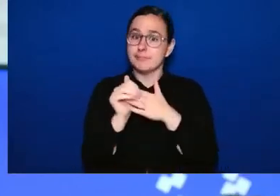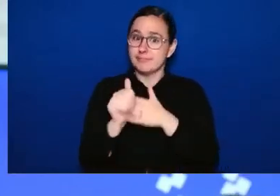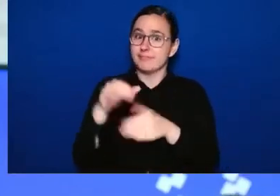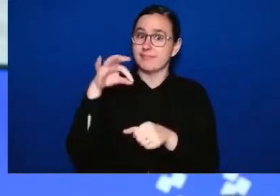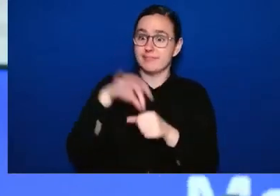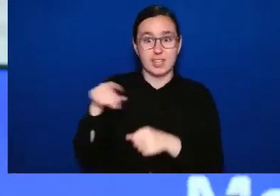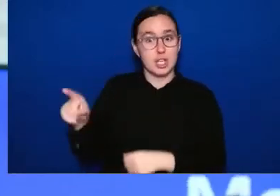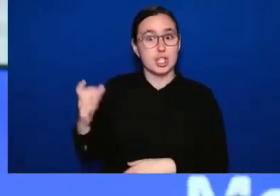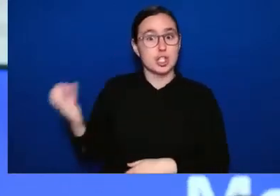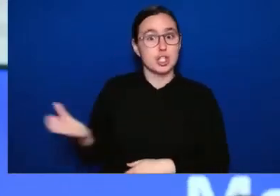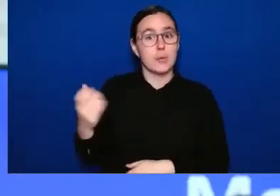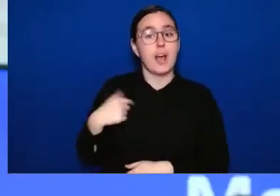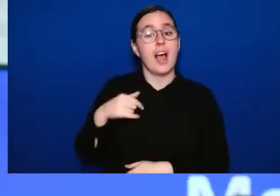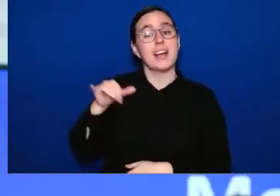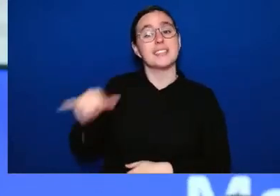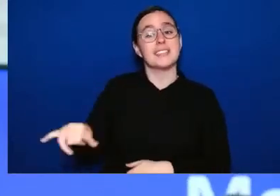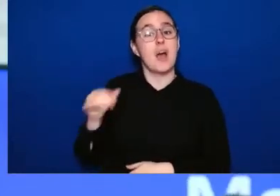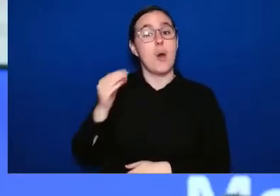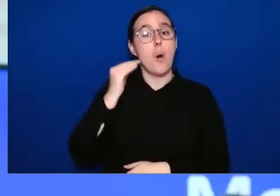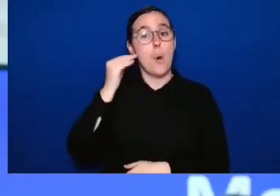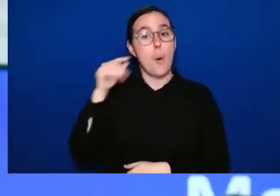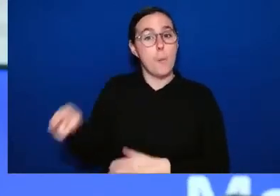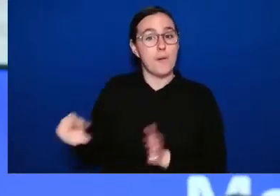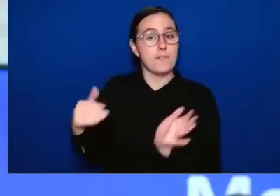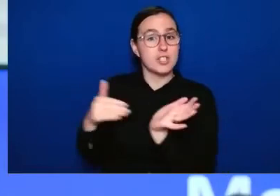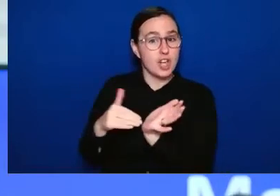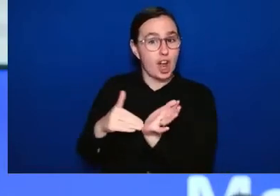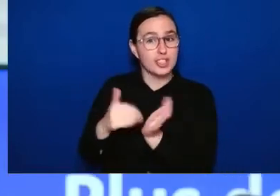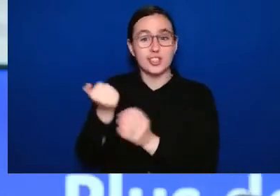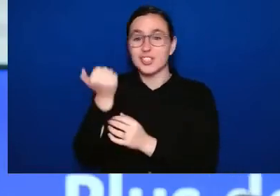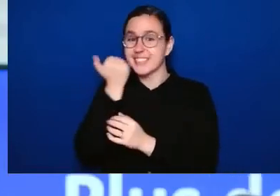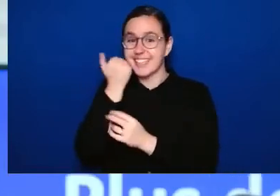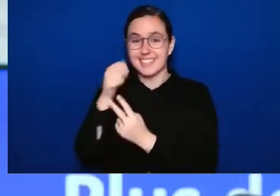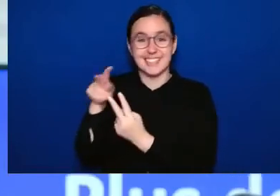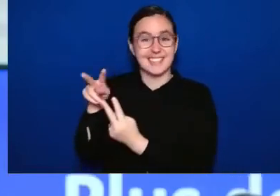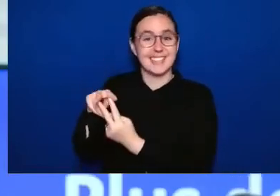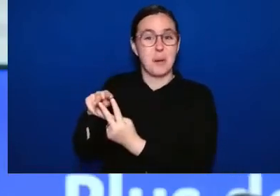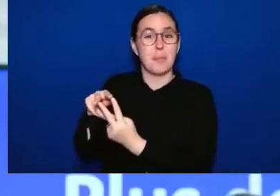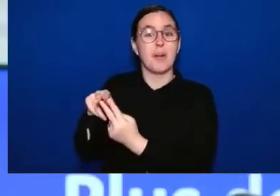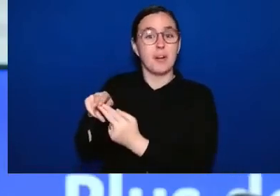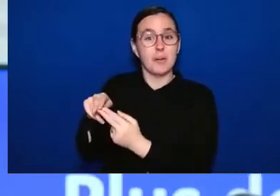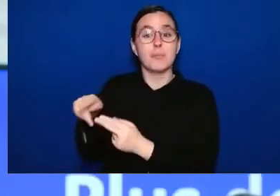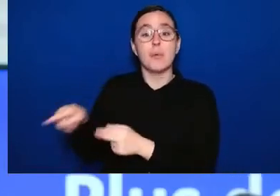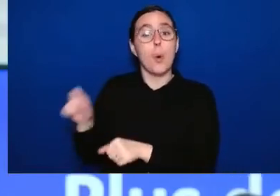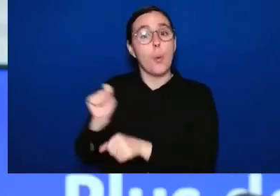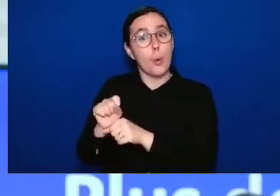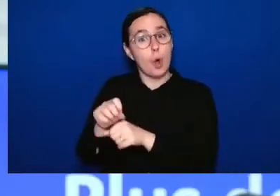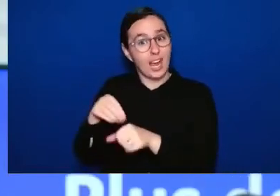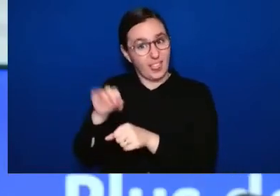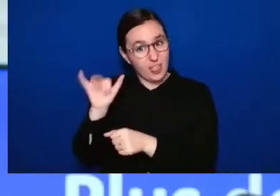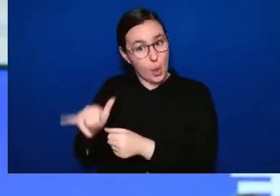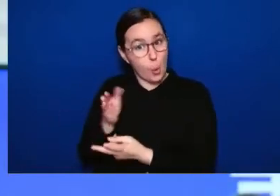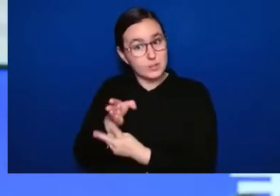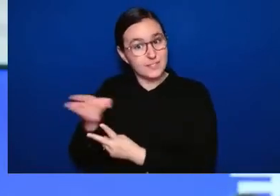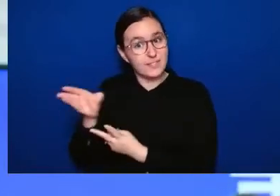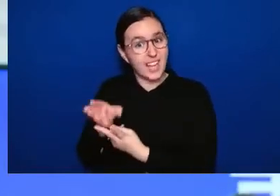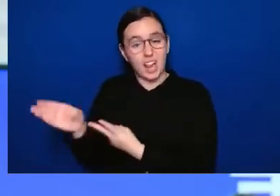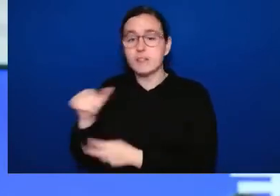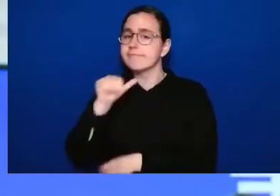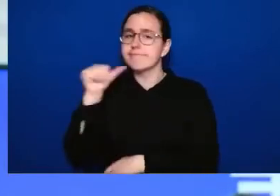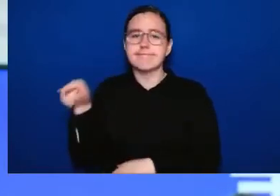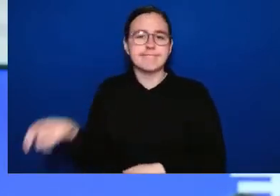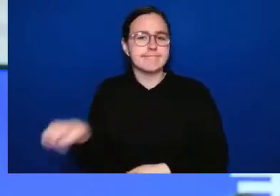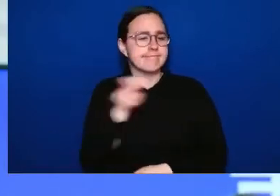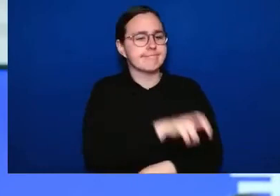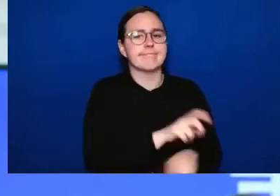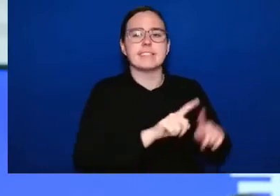both worked for the local school board instead of working as in their trained profession. Pathway to practice.